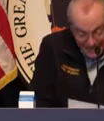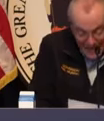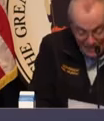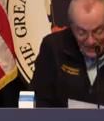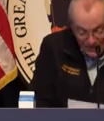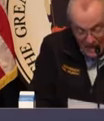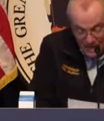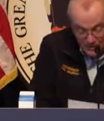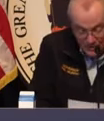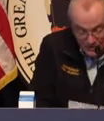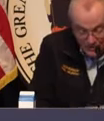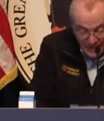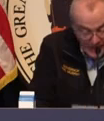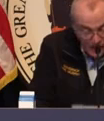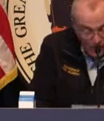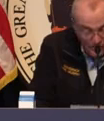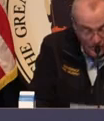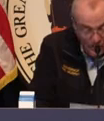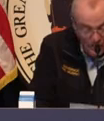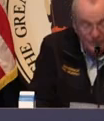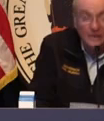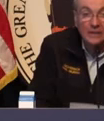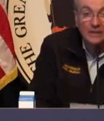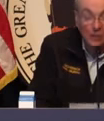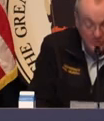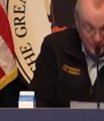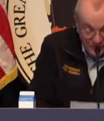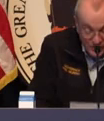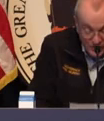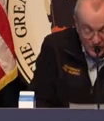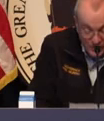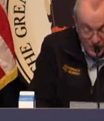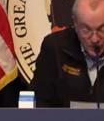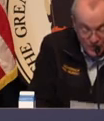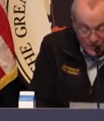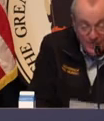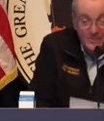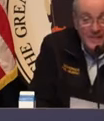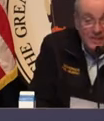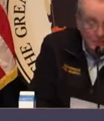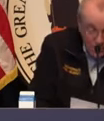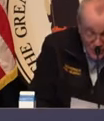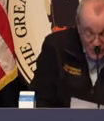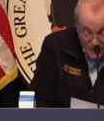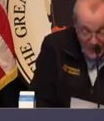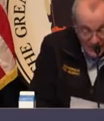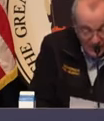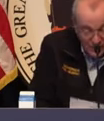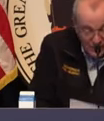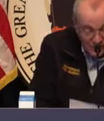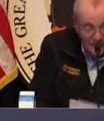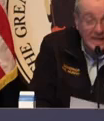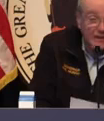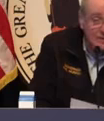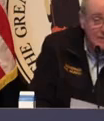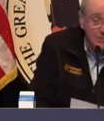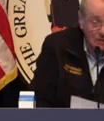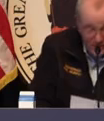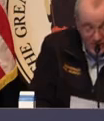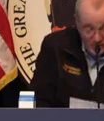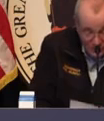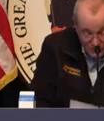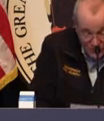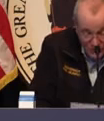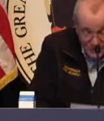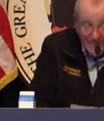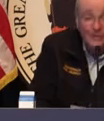80 tablets to hospitals and homes across North and Central Jersey. So to you, Colin and Grace, and every member